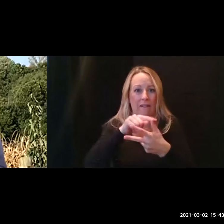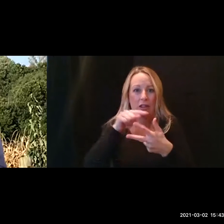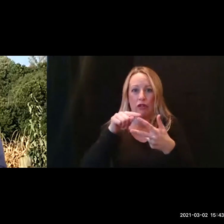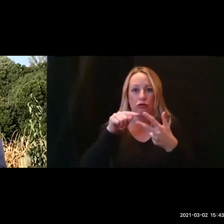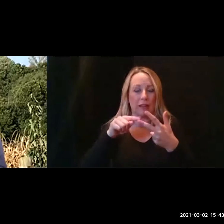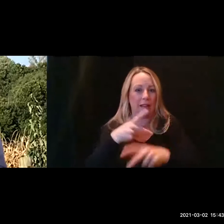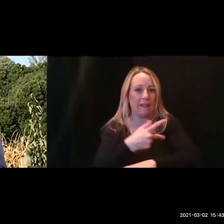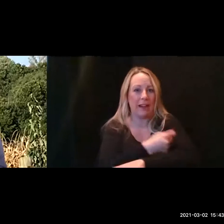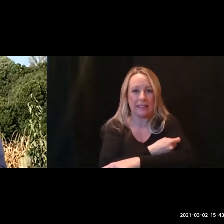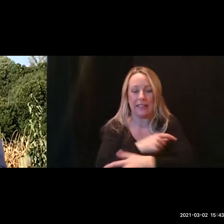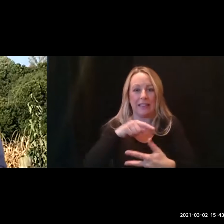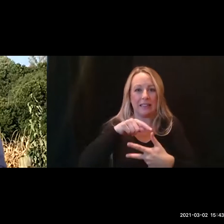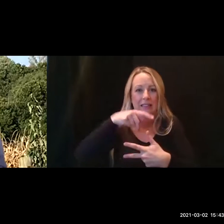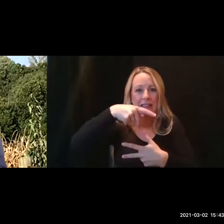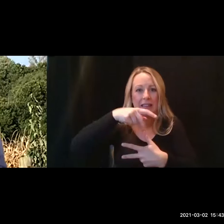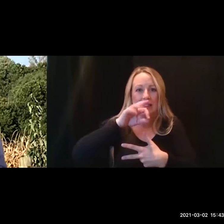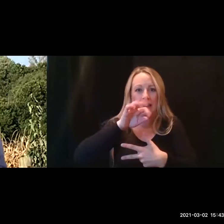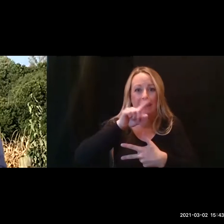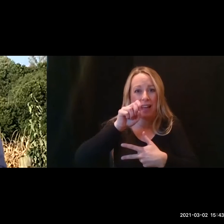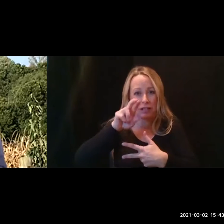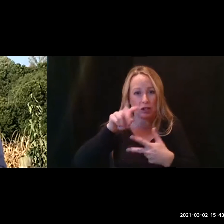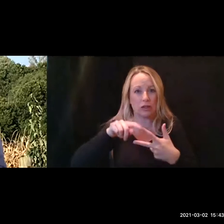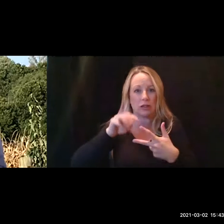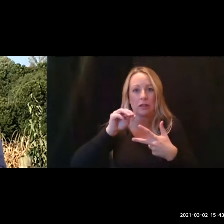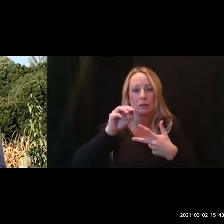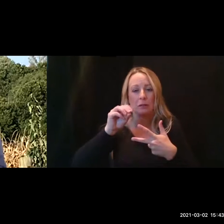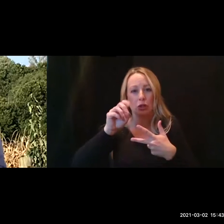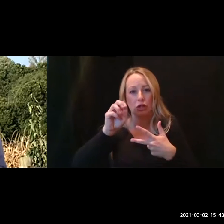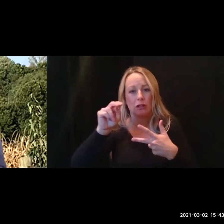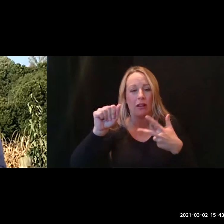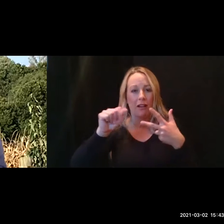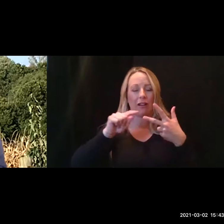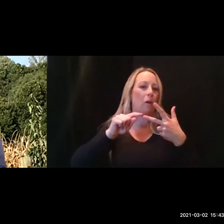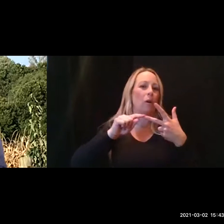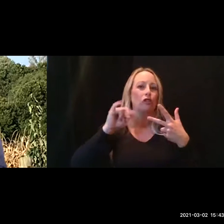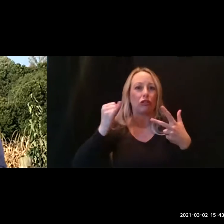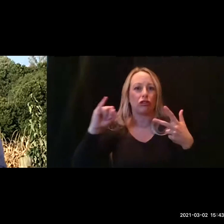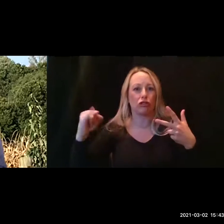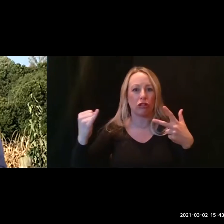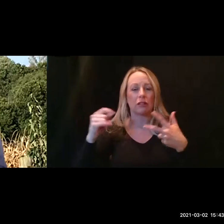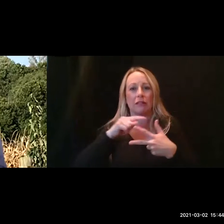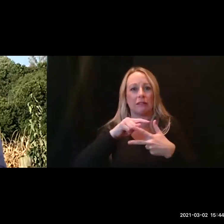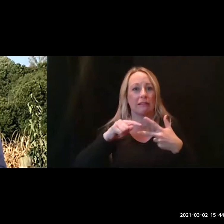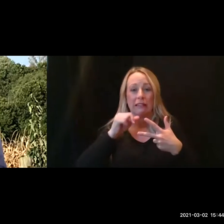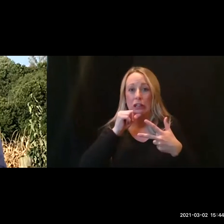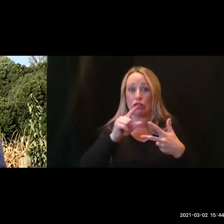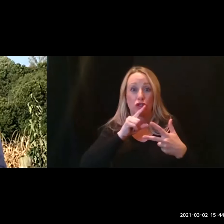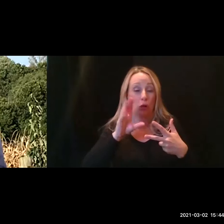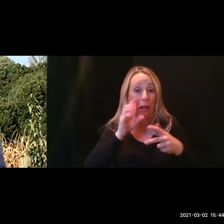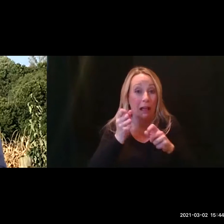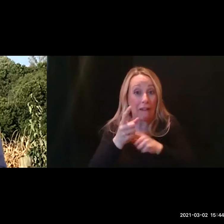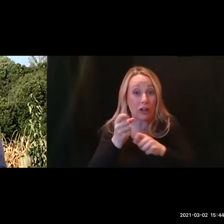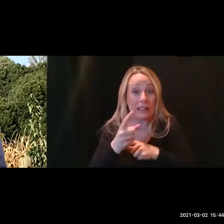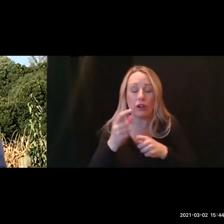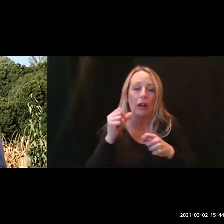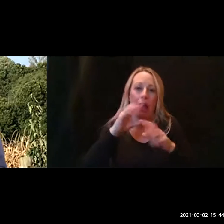vaccines. So whether boosters will be needed or not, and at what intervals, I really don't